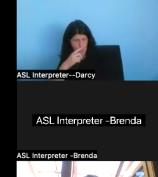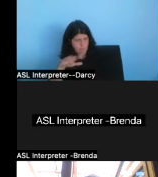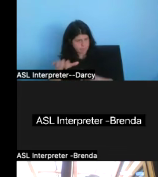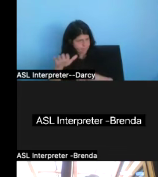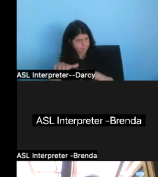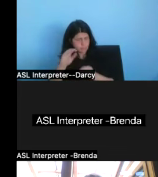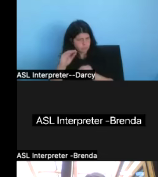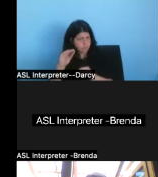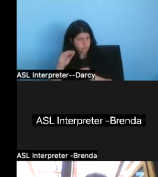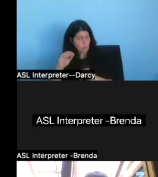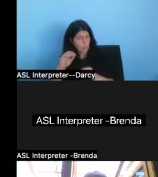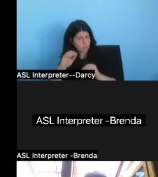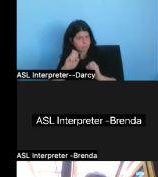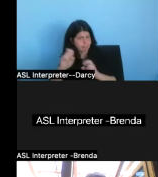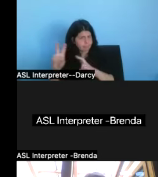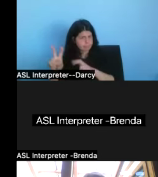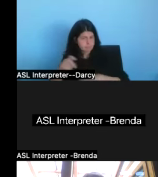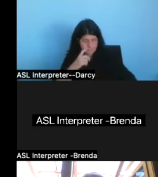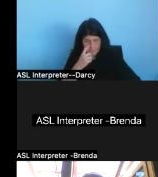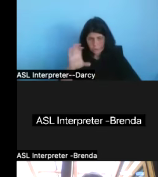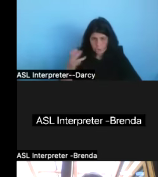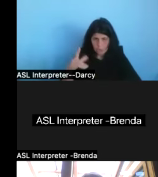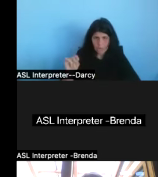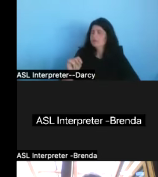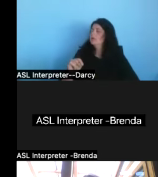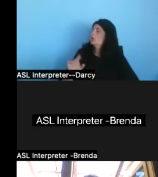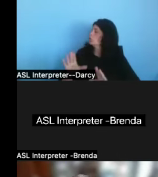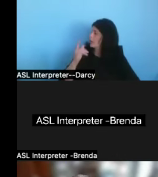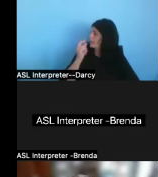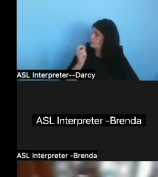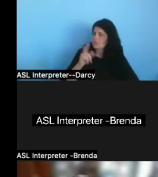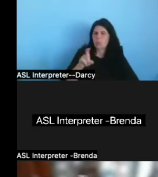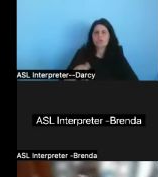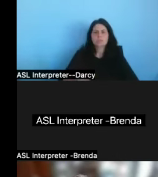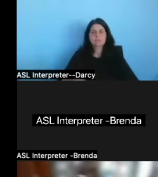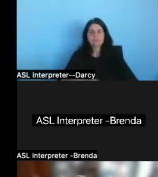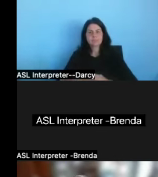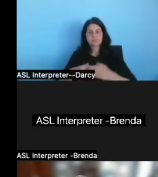Okay, thanks. Thank you. Great, interesting question. All right.